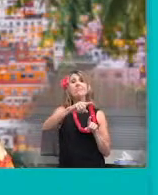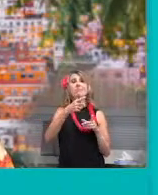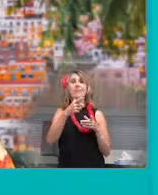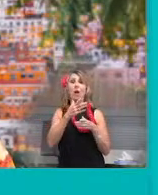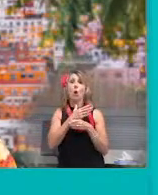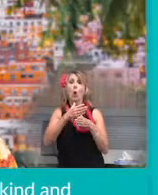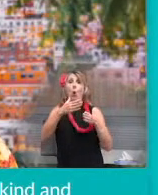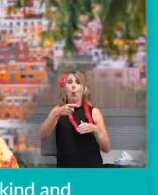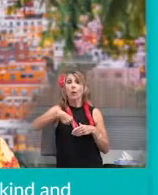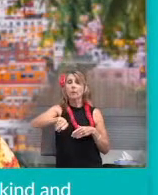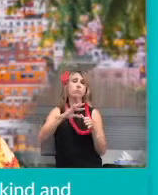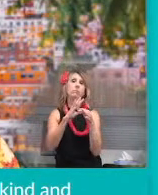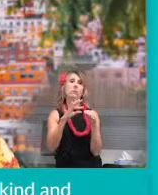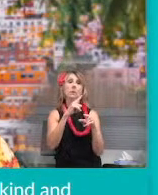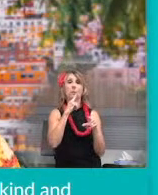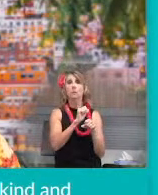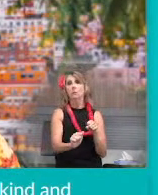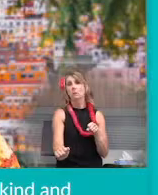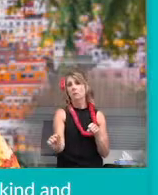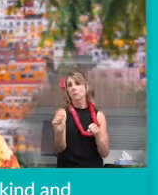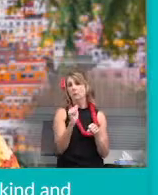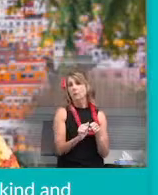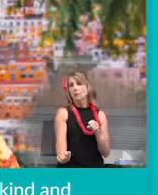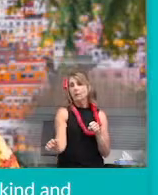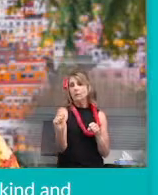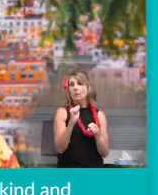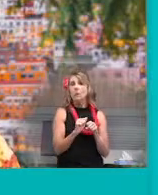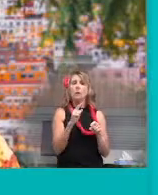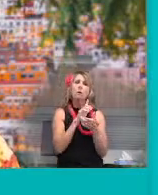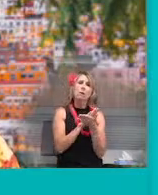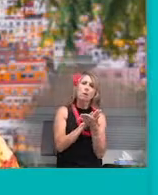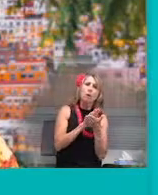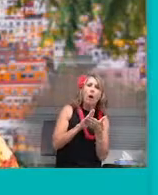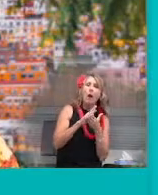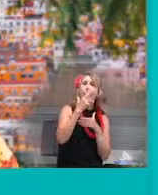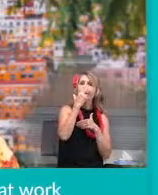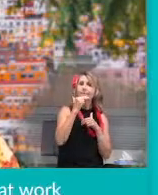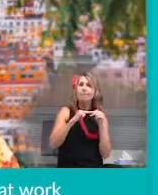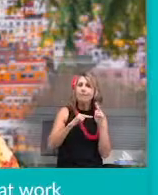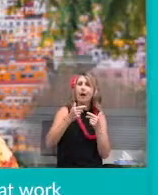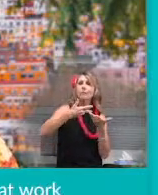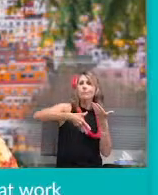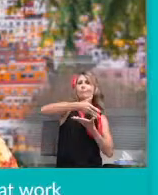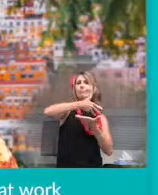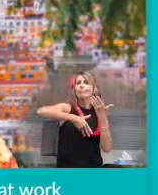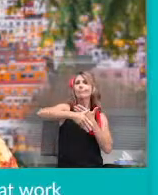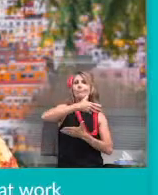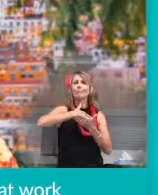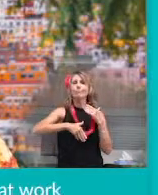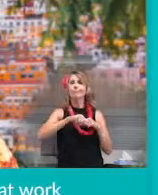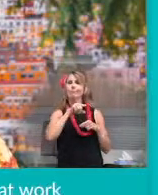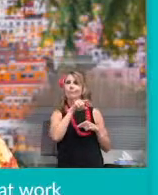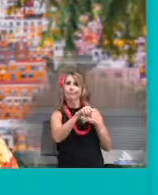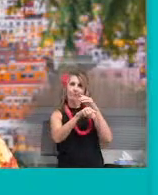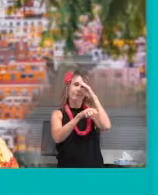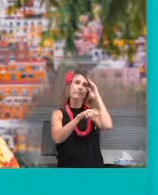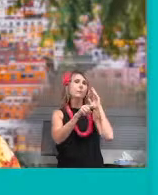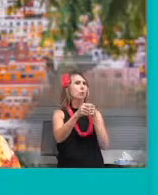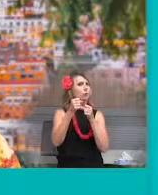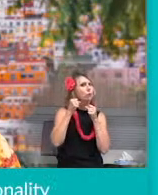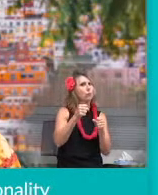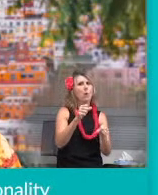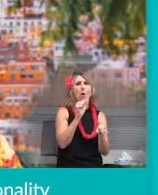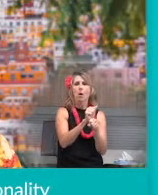and foremost as a hard worker. He's also very kind and fun to be around. He's known for his fine work